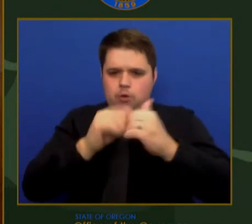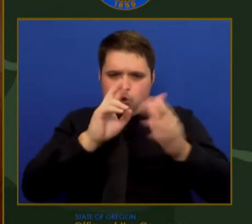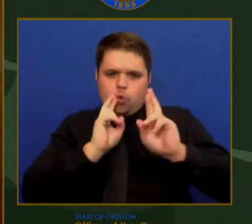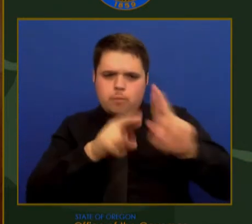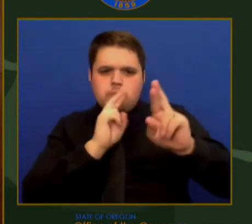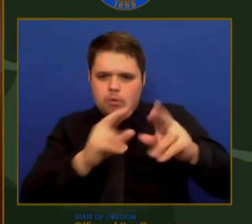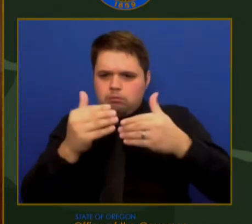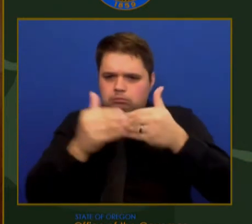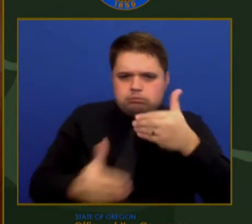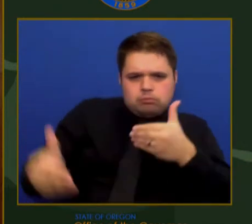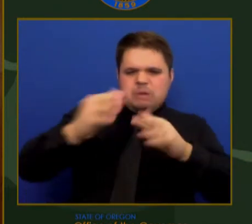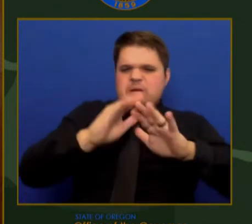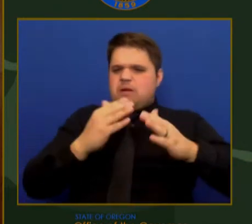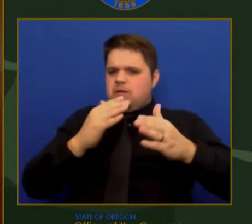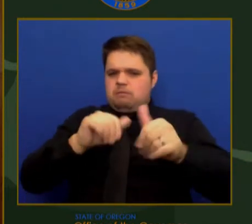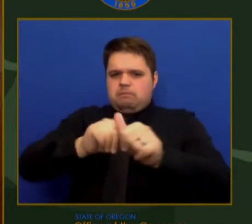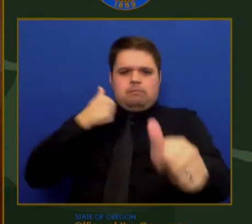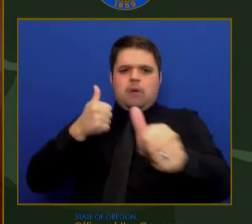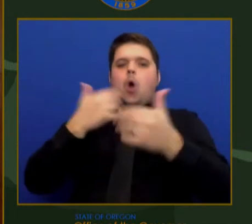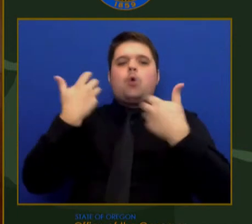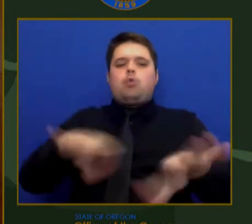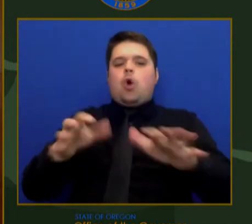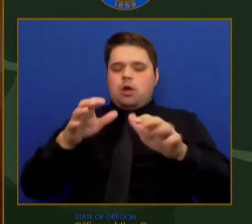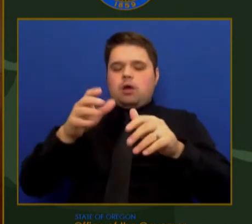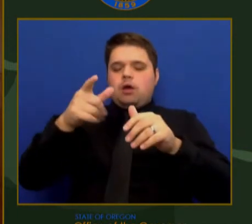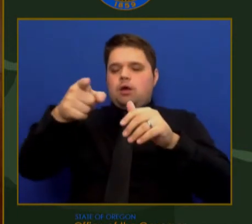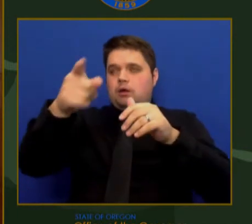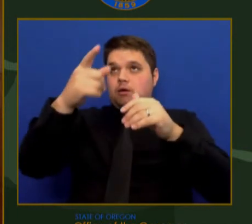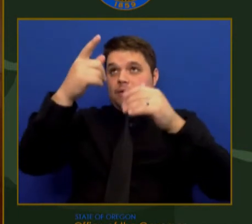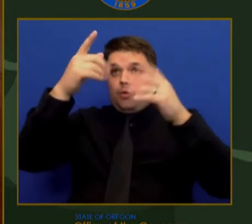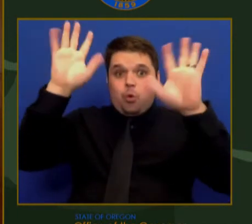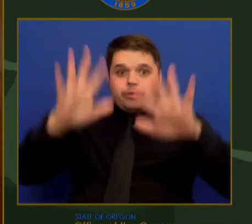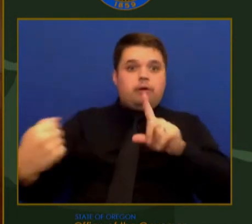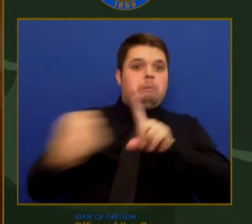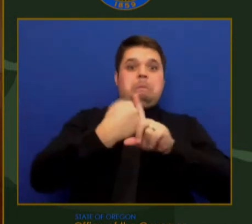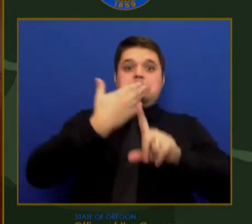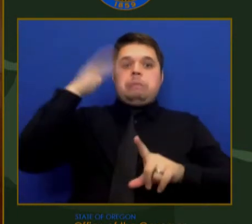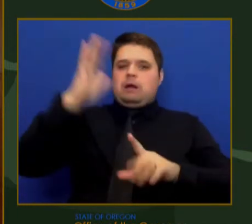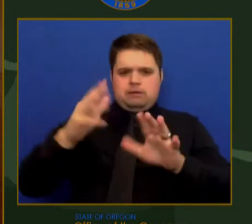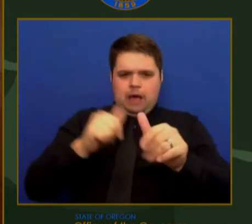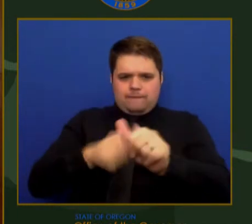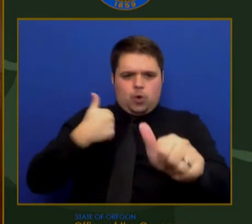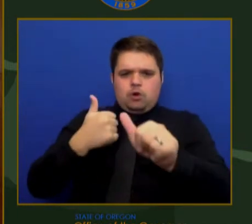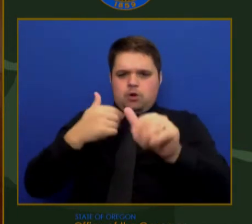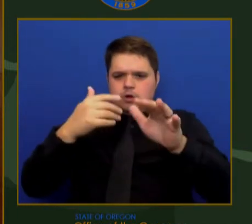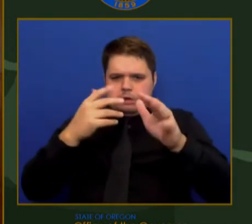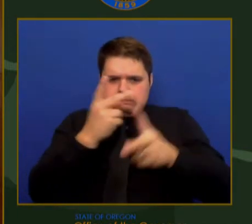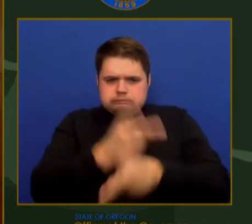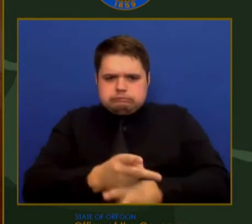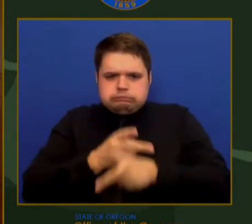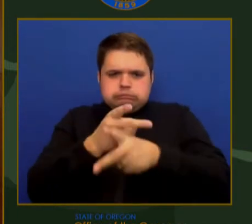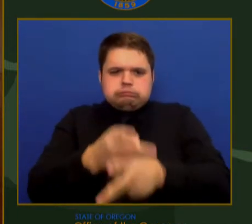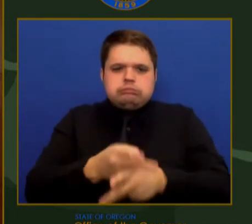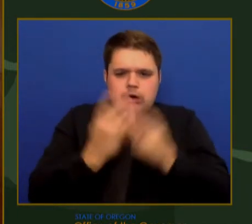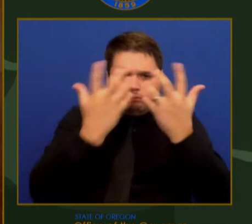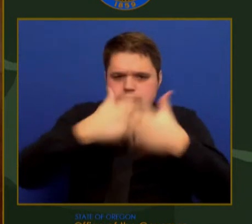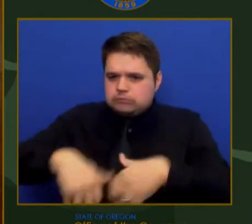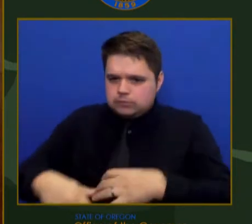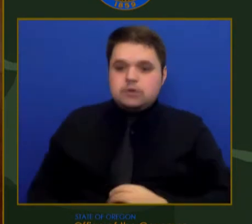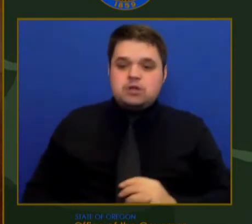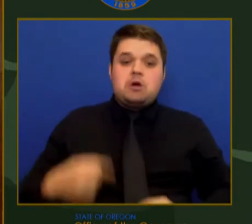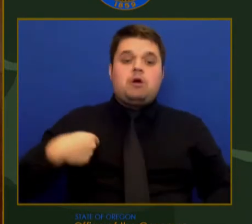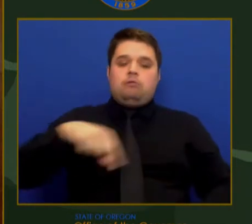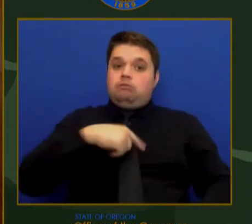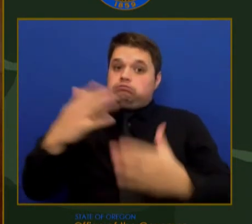disasters. Thank you to our Oregon National Guard, our local police and fire teams, who helped